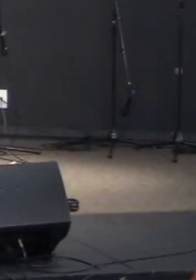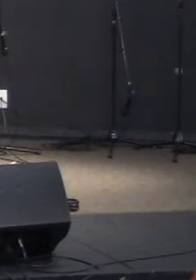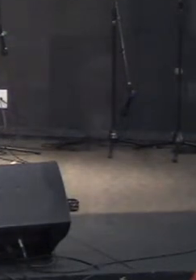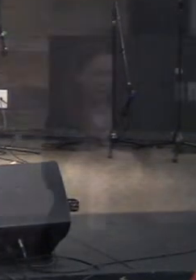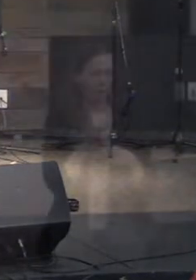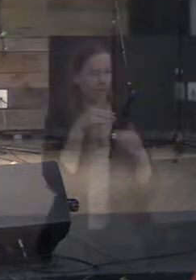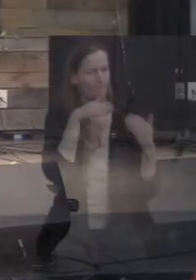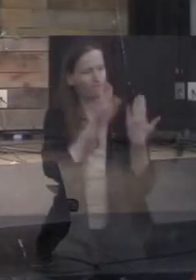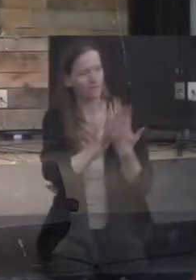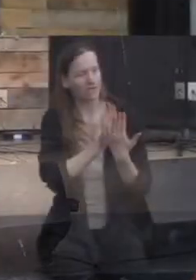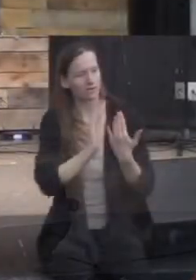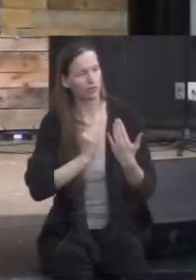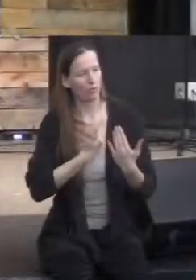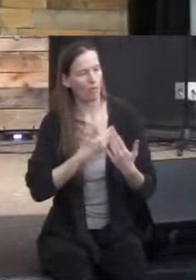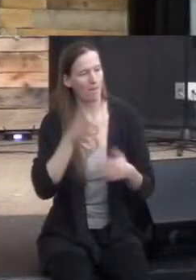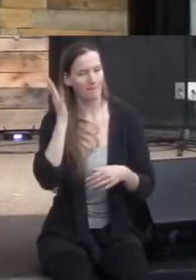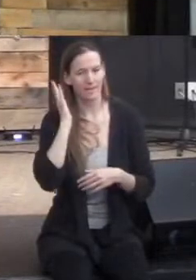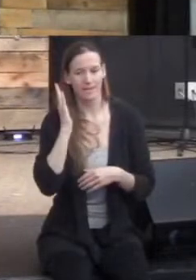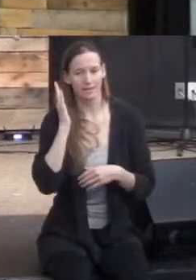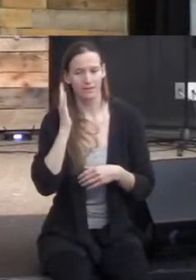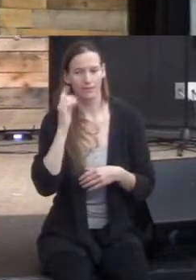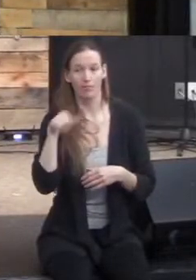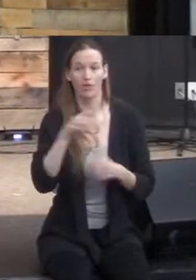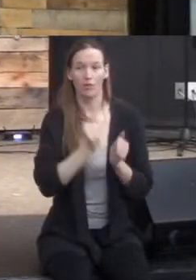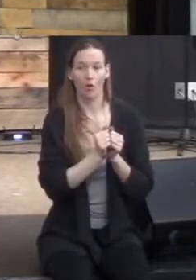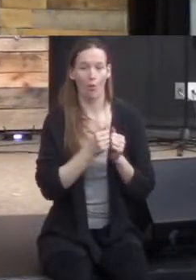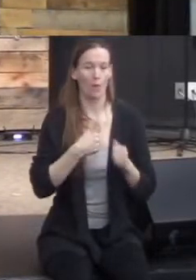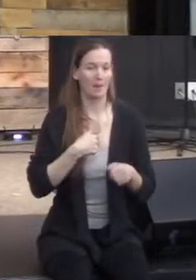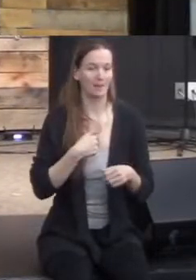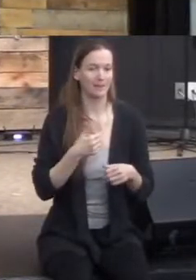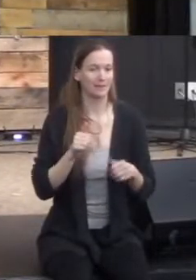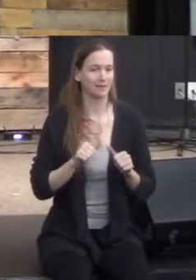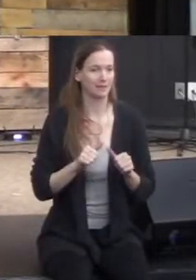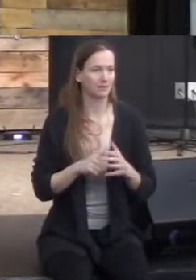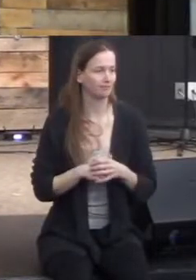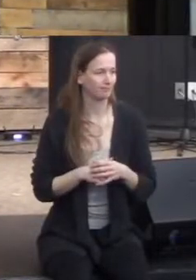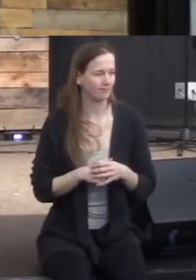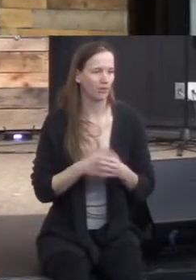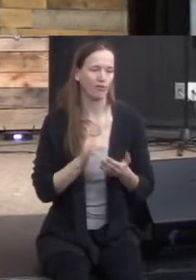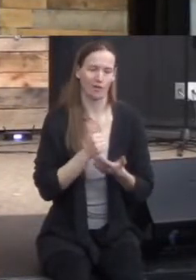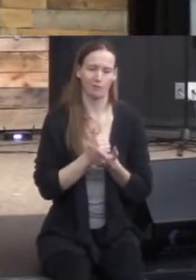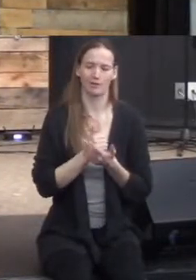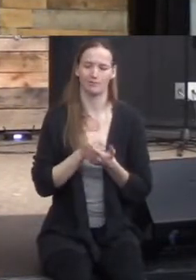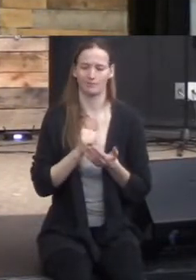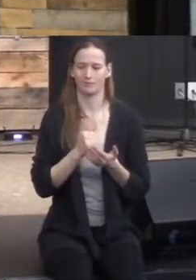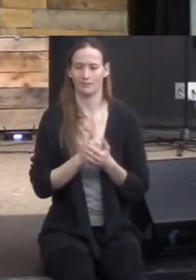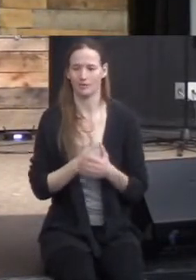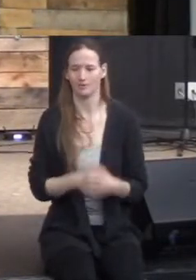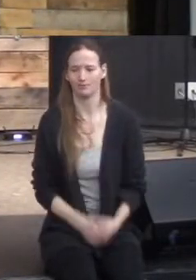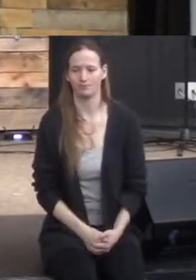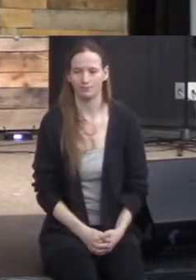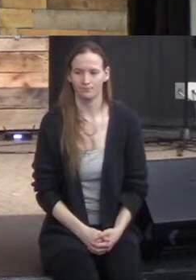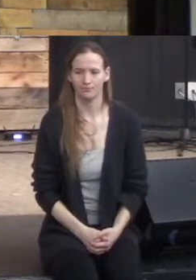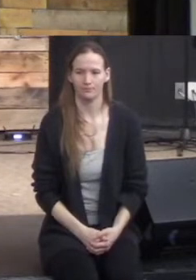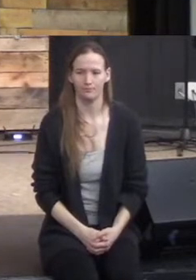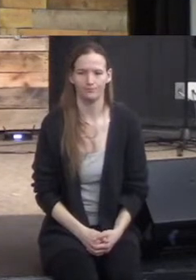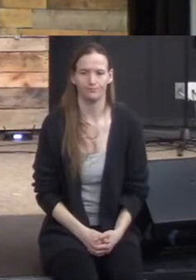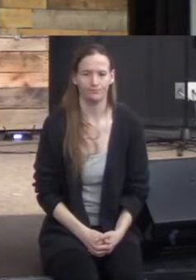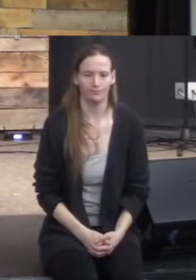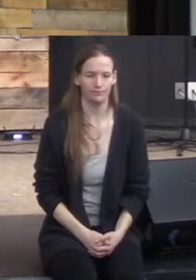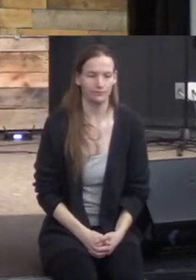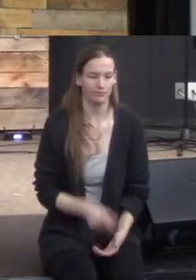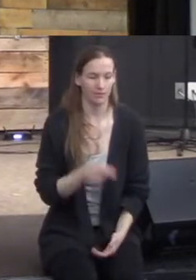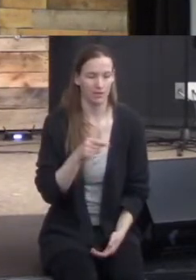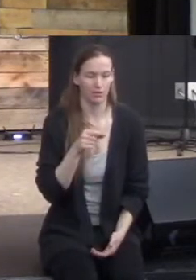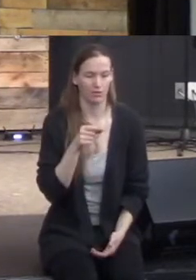our past. Are you with me here? Okay, amen, amen. Well, this is how